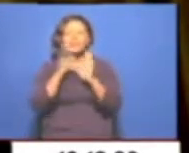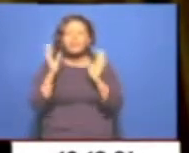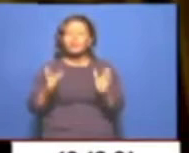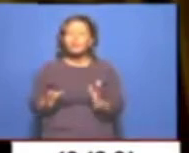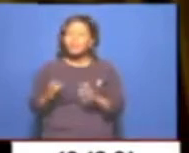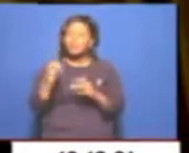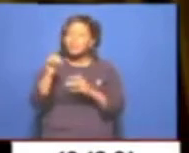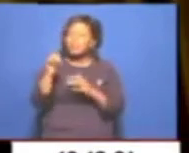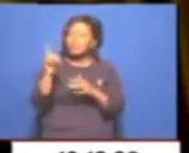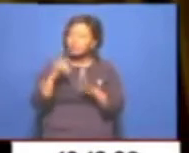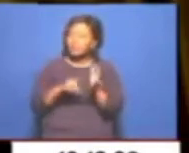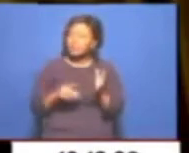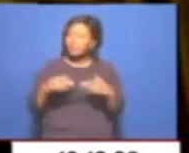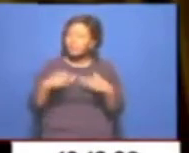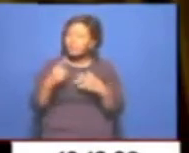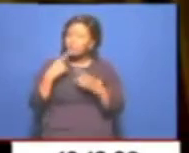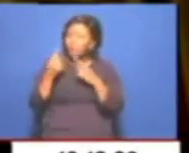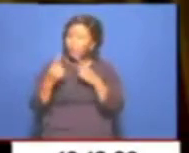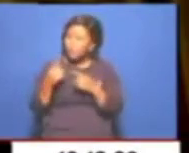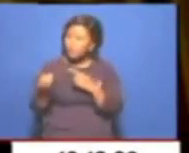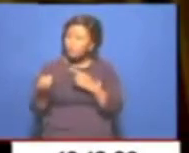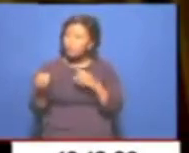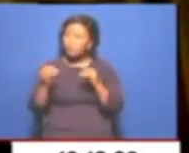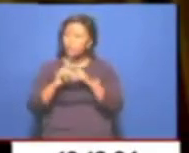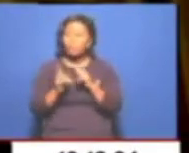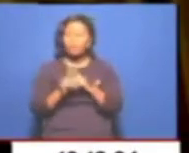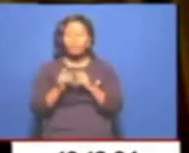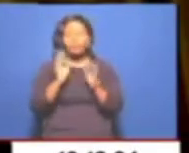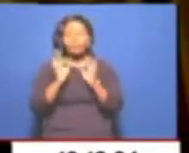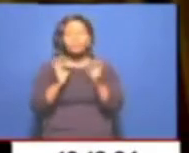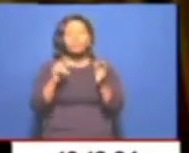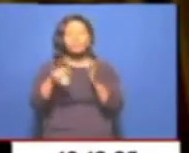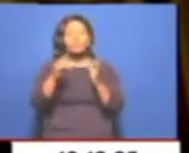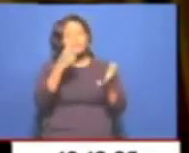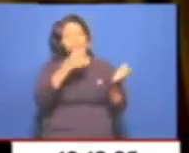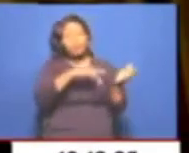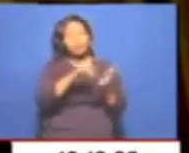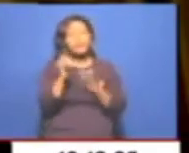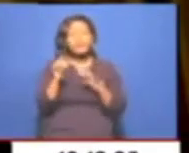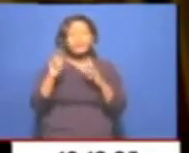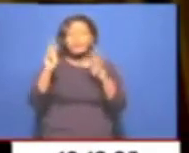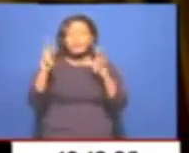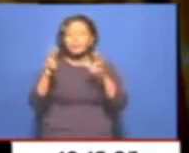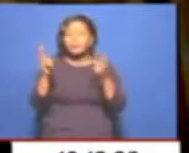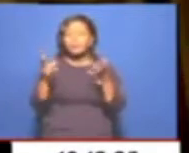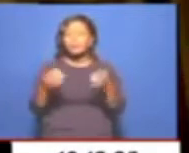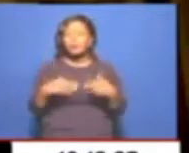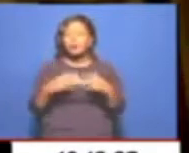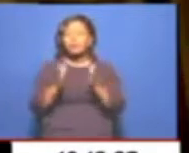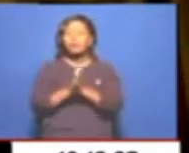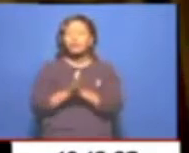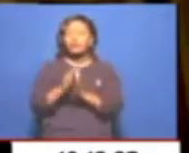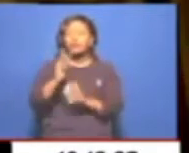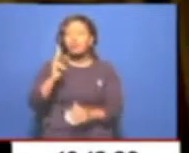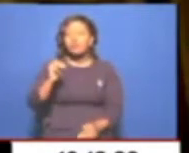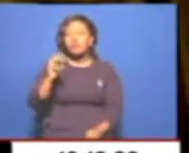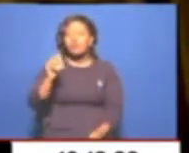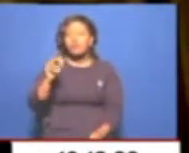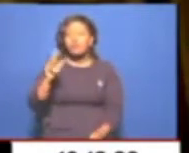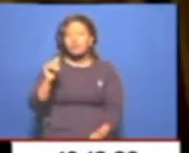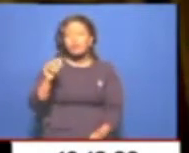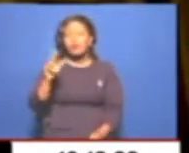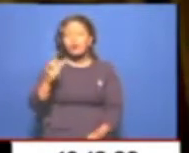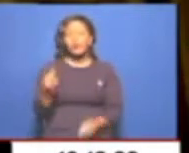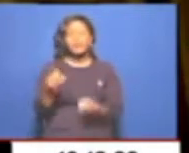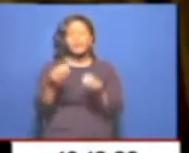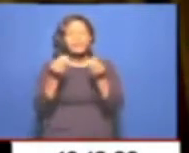mentioned. And if that is the case, which I believe is the case, then the issue raised by Morara Omoke's petition of appeal is actually addressed.